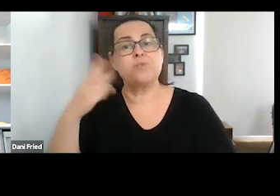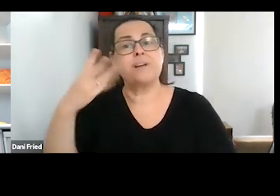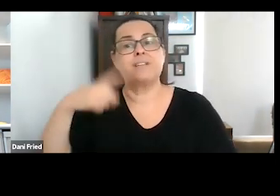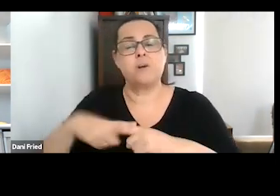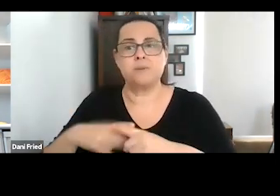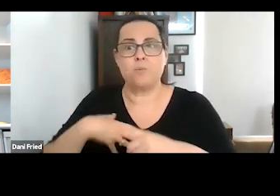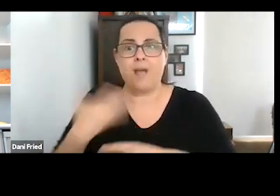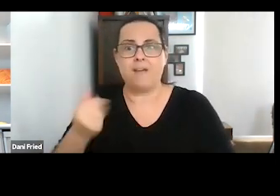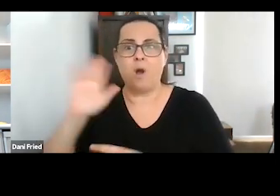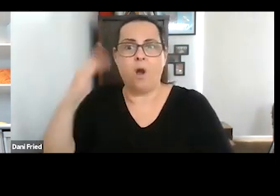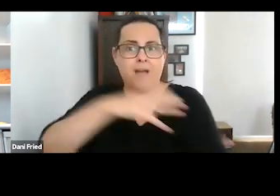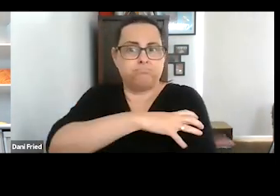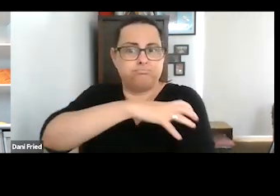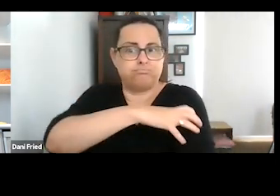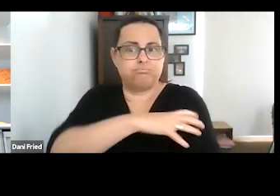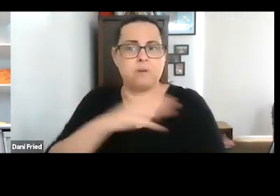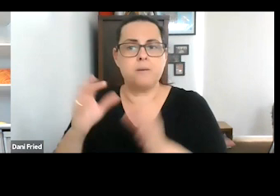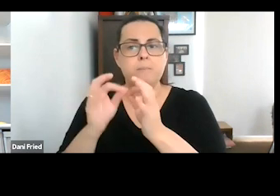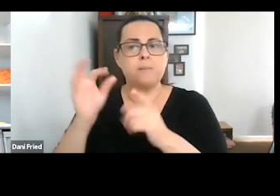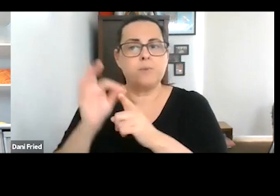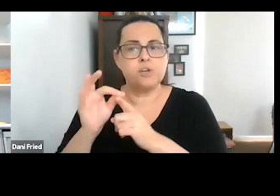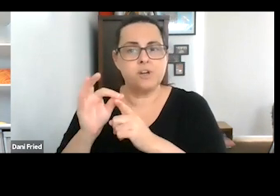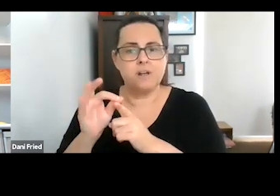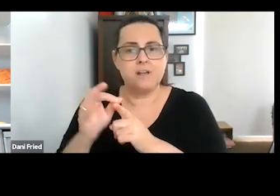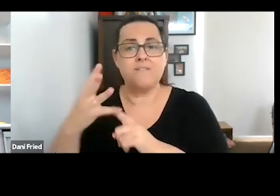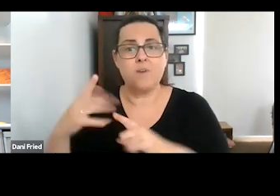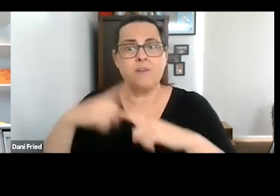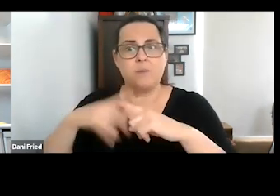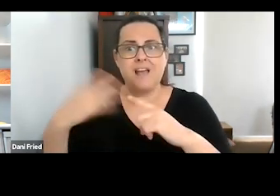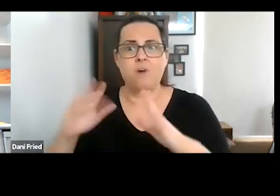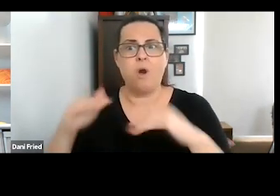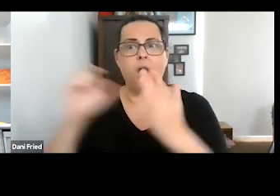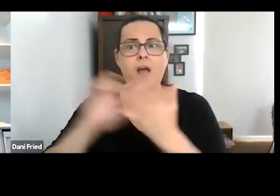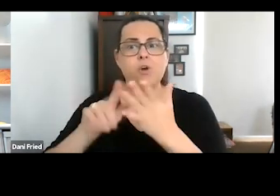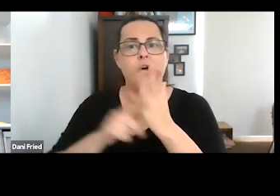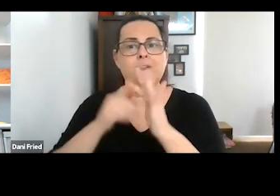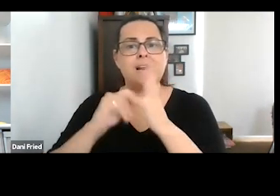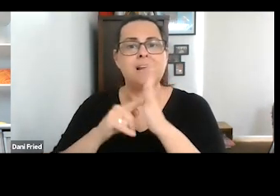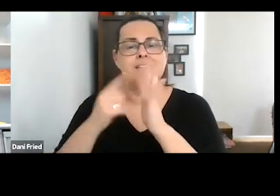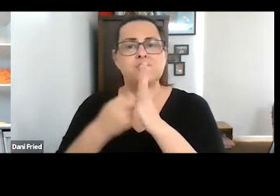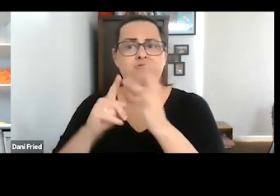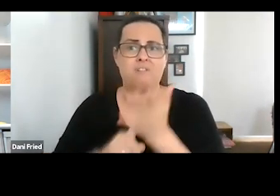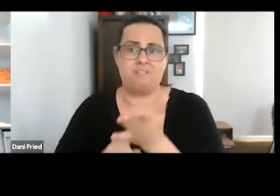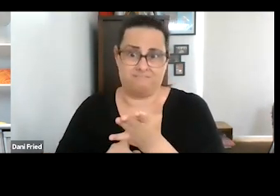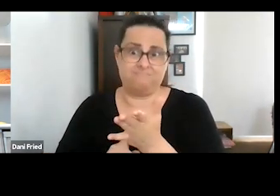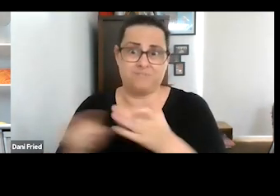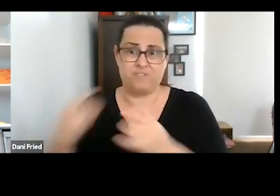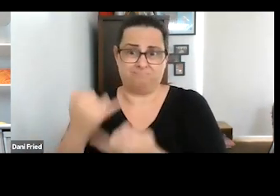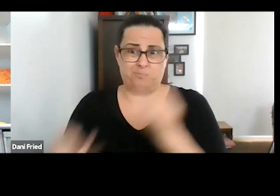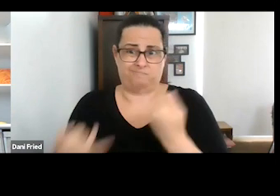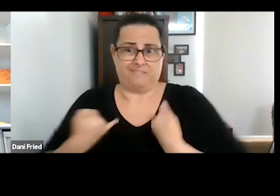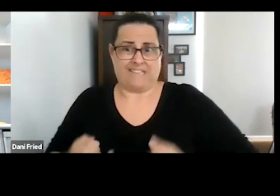more likely to have high blood pressure, and 5 times more likely to have high cholesterol. So what's